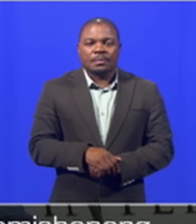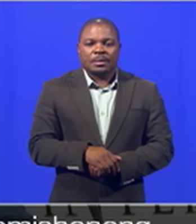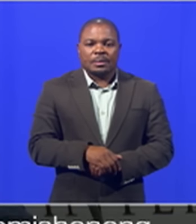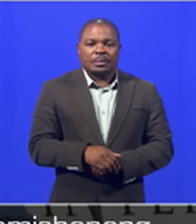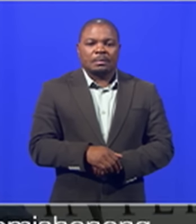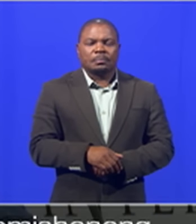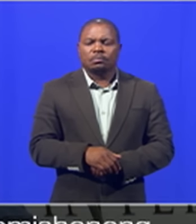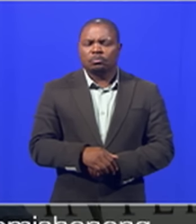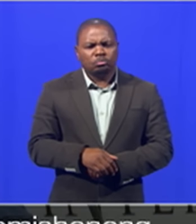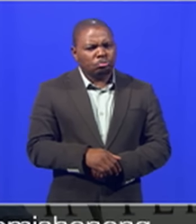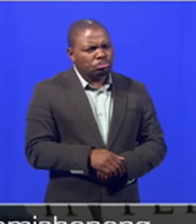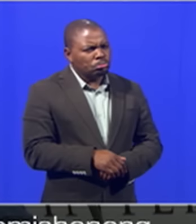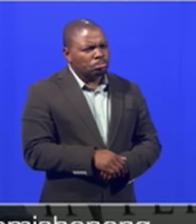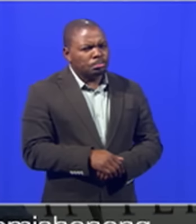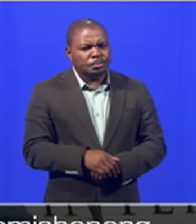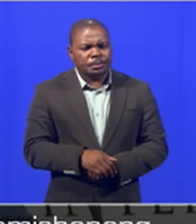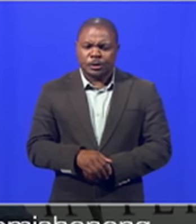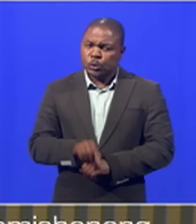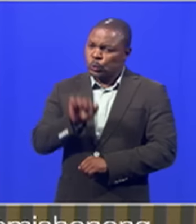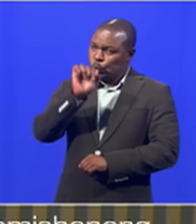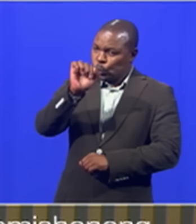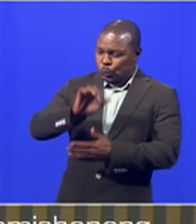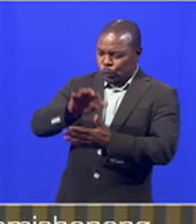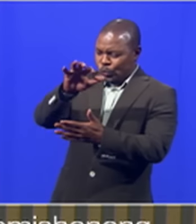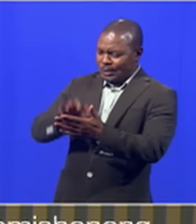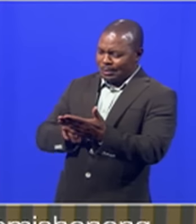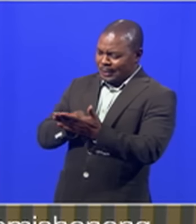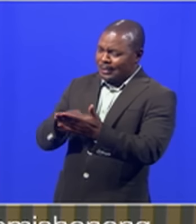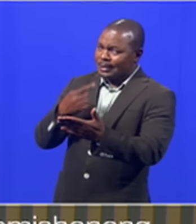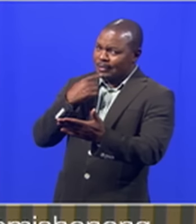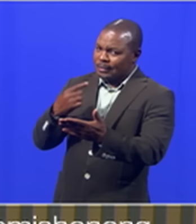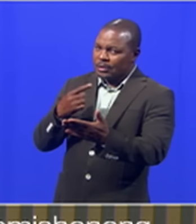In your statement, I will read exactly what you say